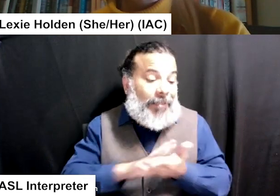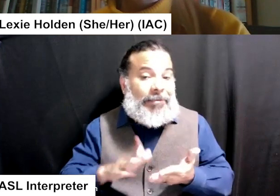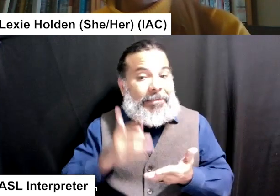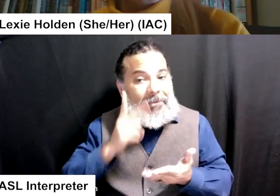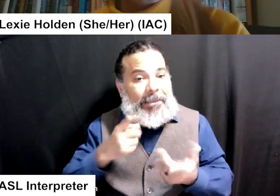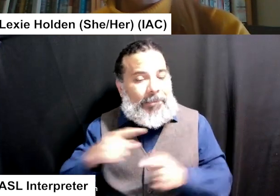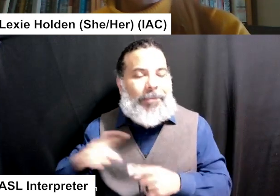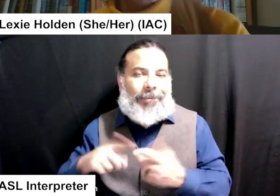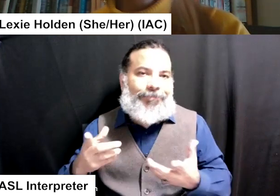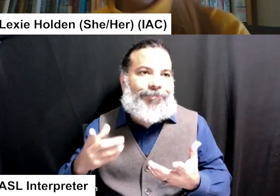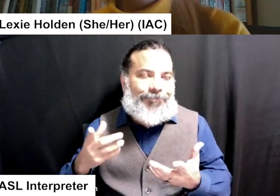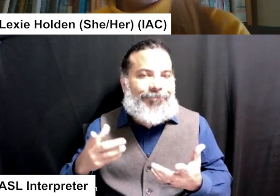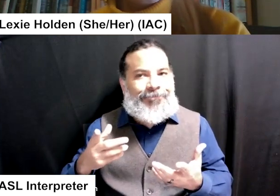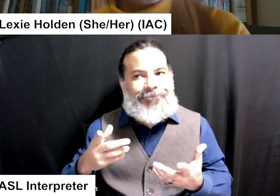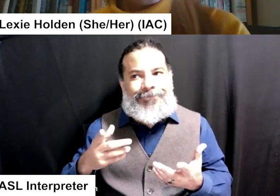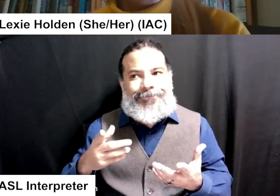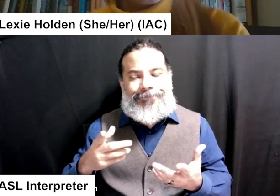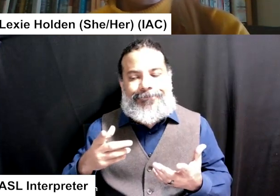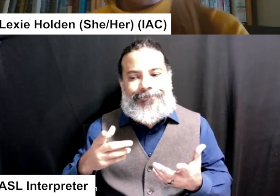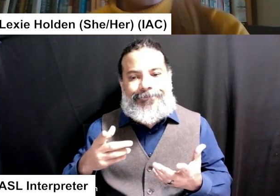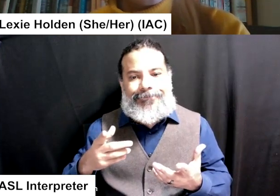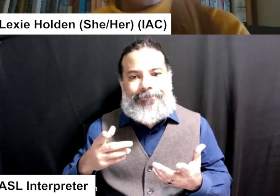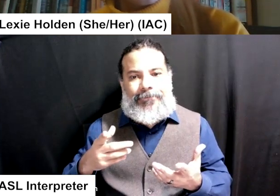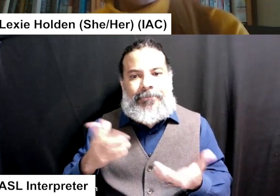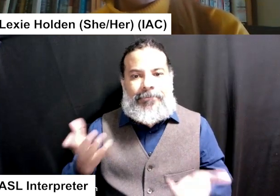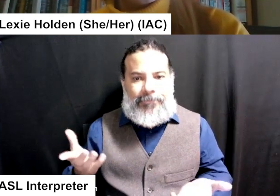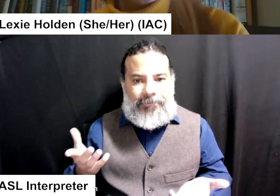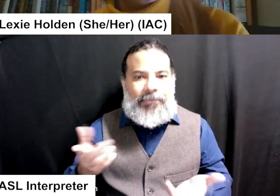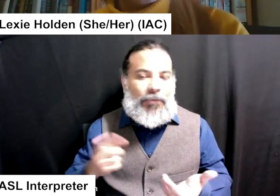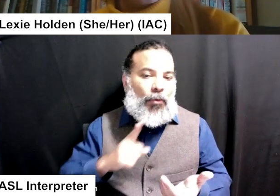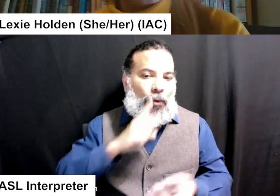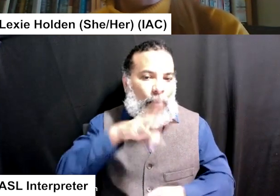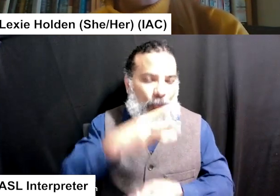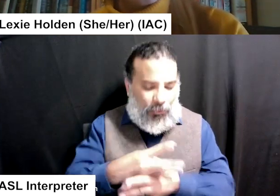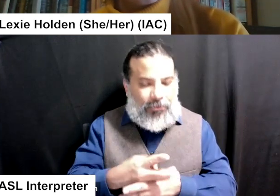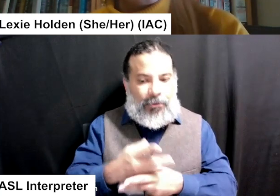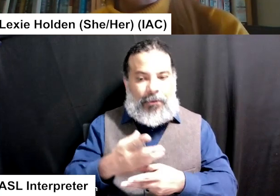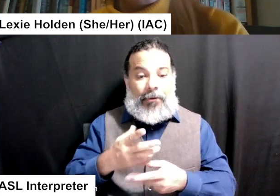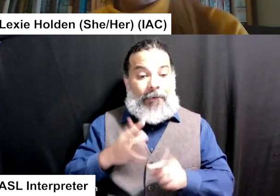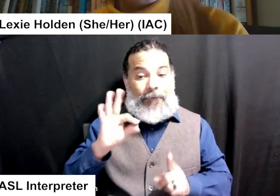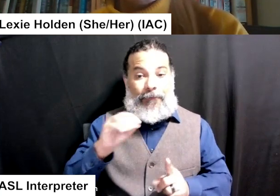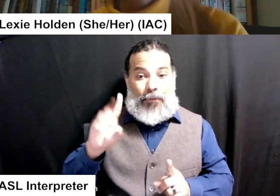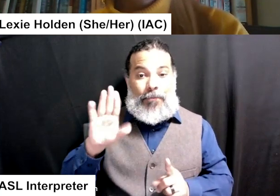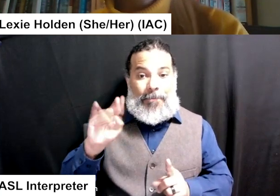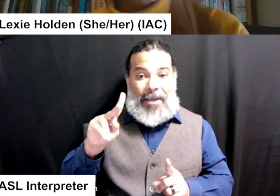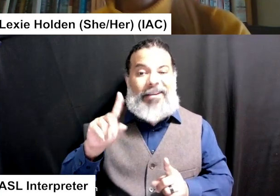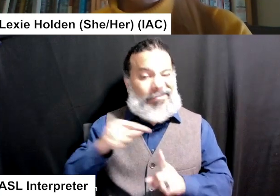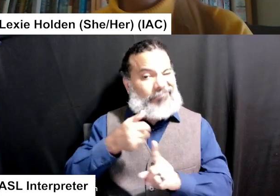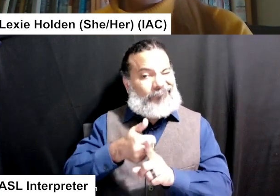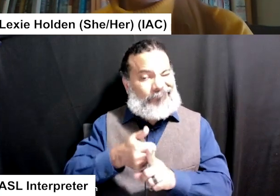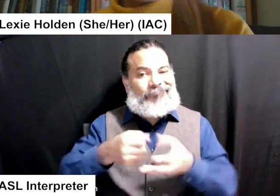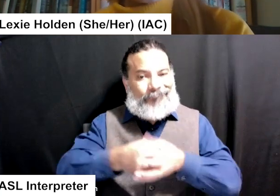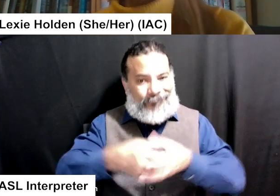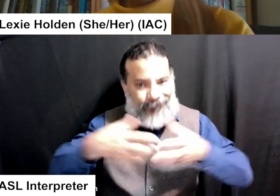the scheme of things, you have food banks that are expanding services